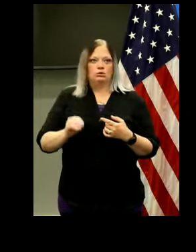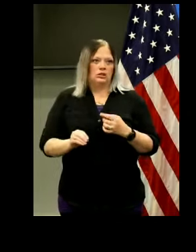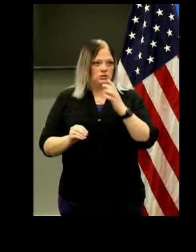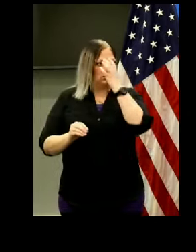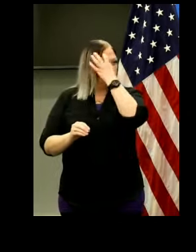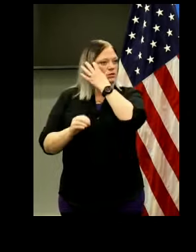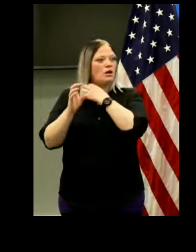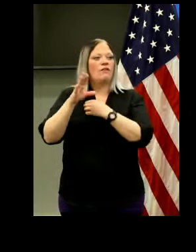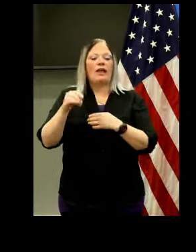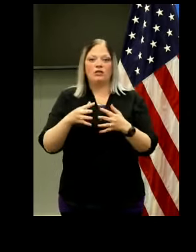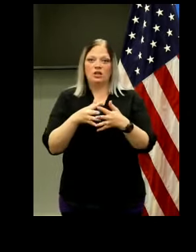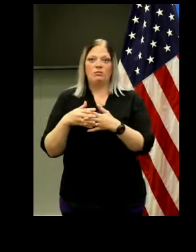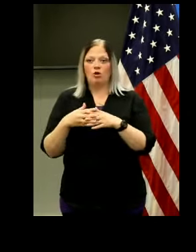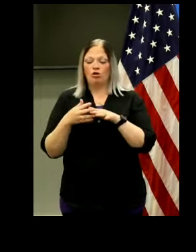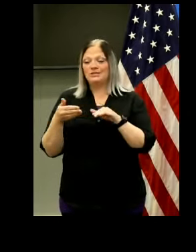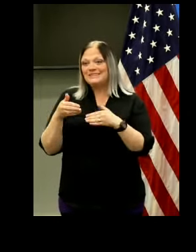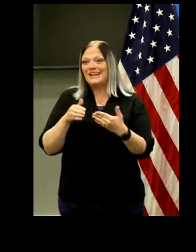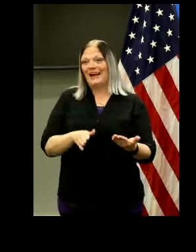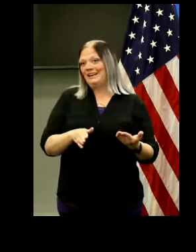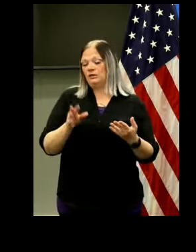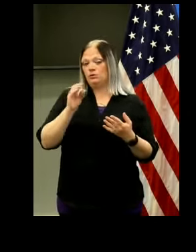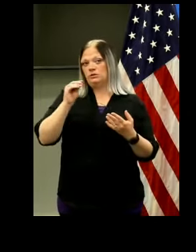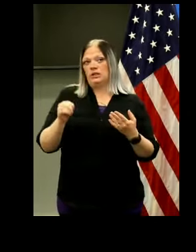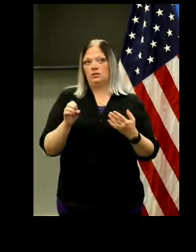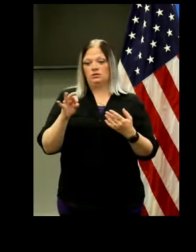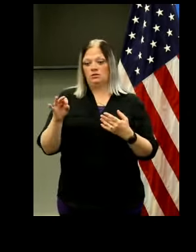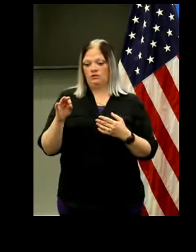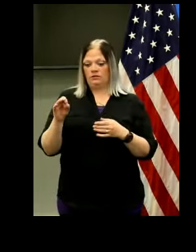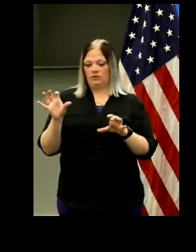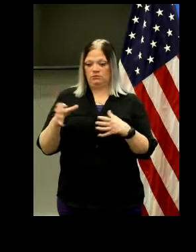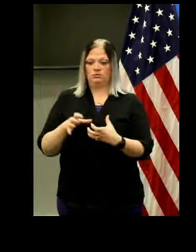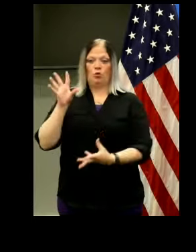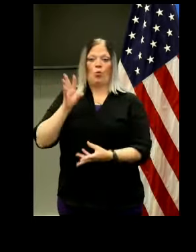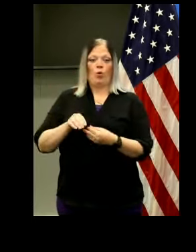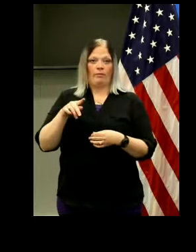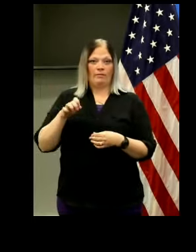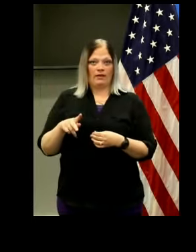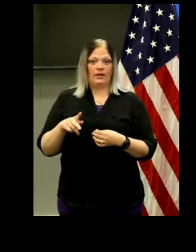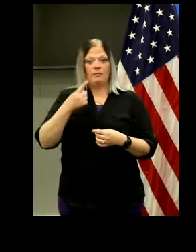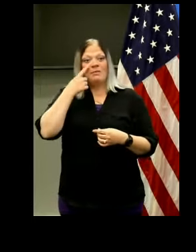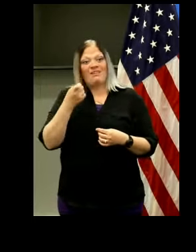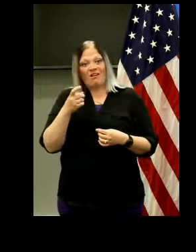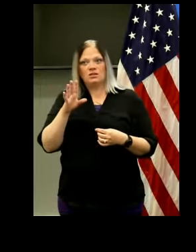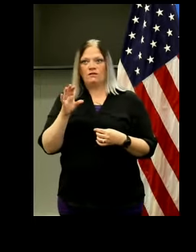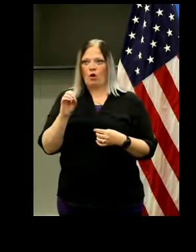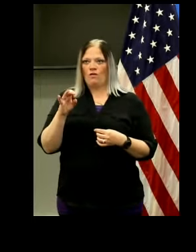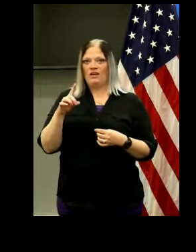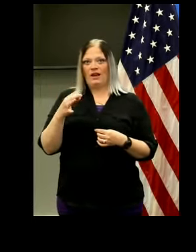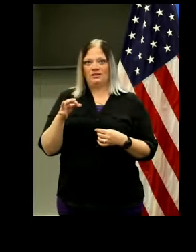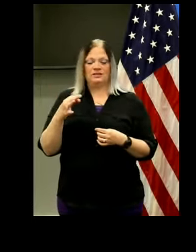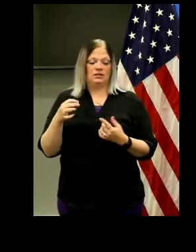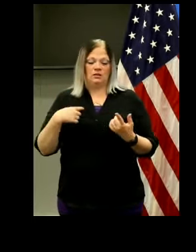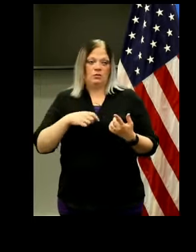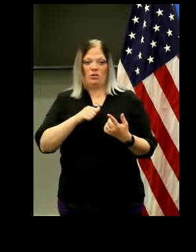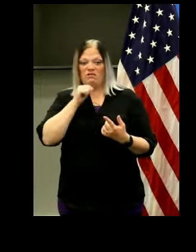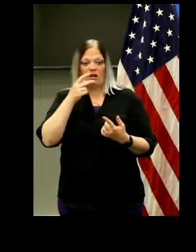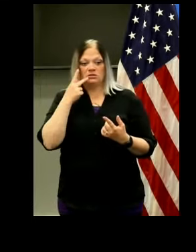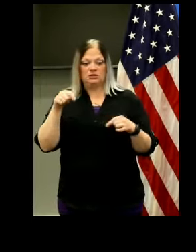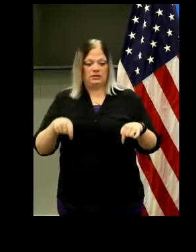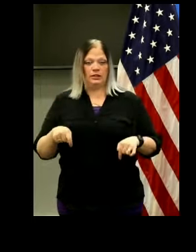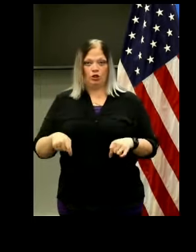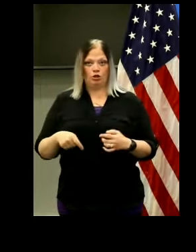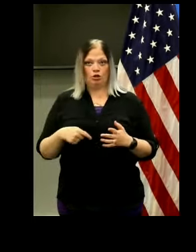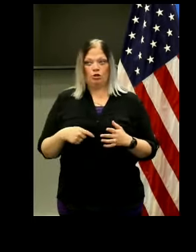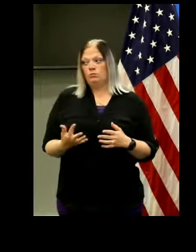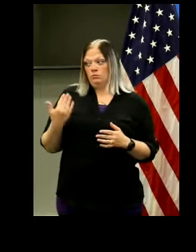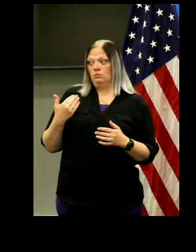of African Americans dying as a percentage of their population as a result of COVID-19, and we have not seen that here. We saw it